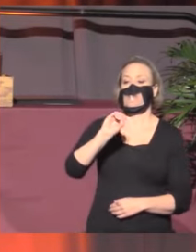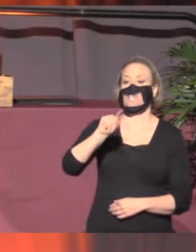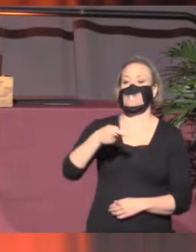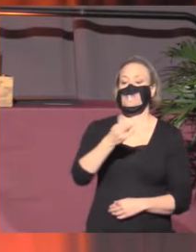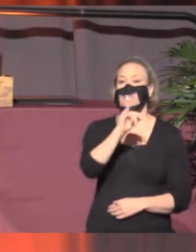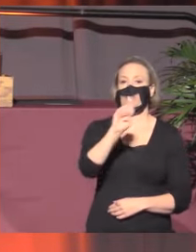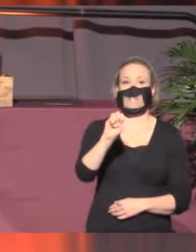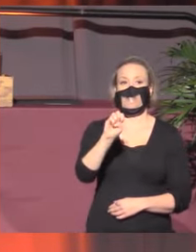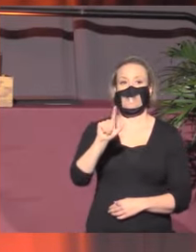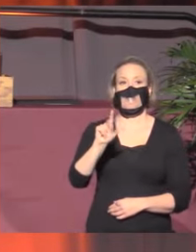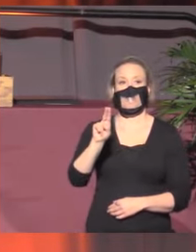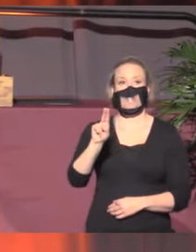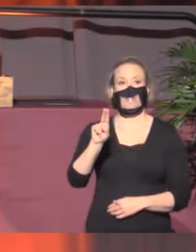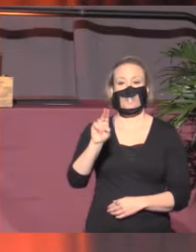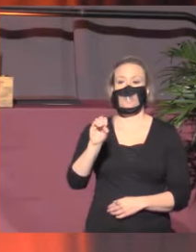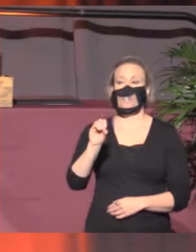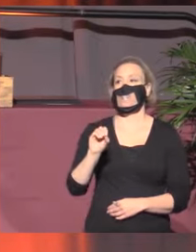Lou Anderson.